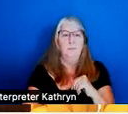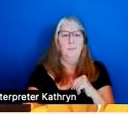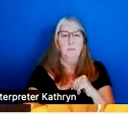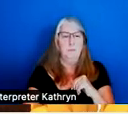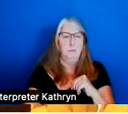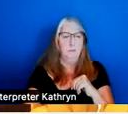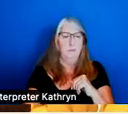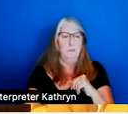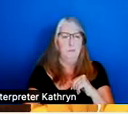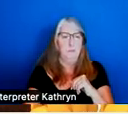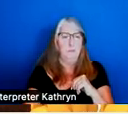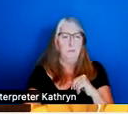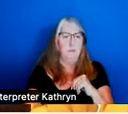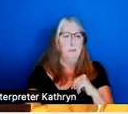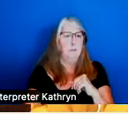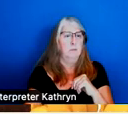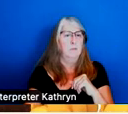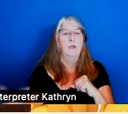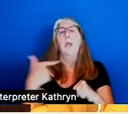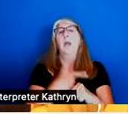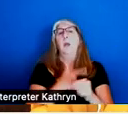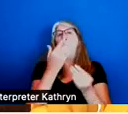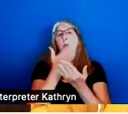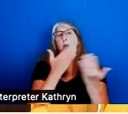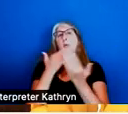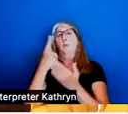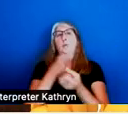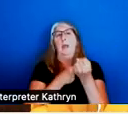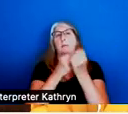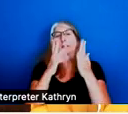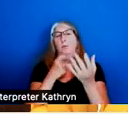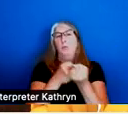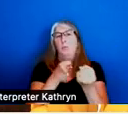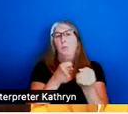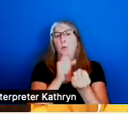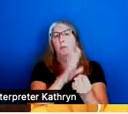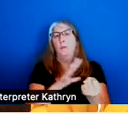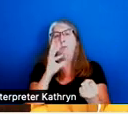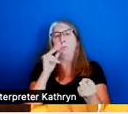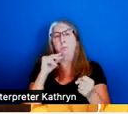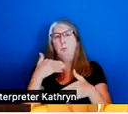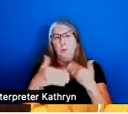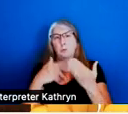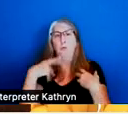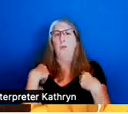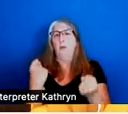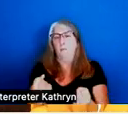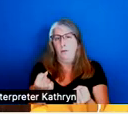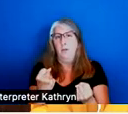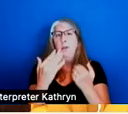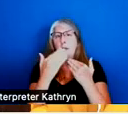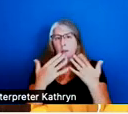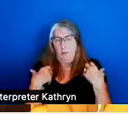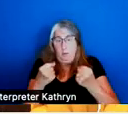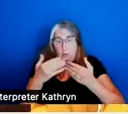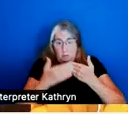express gratitude to the advocates who support survivors' journeys to recovery, recovering their lives and well-being.